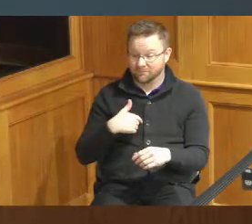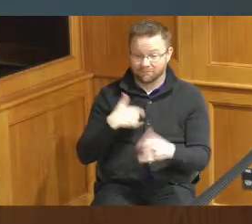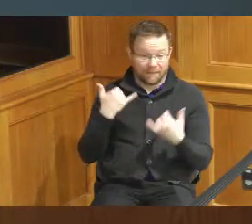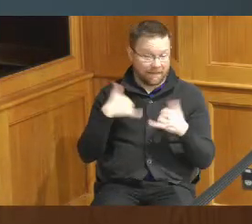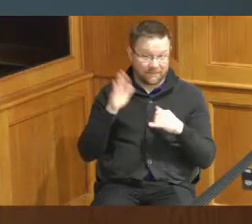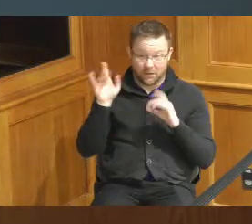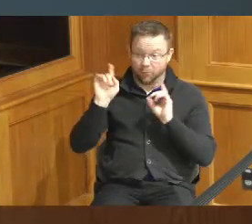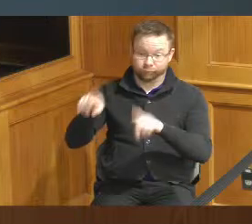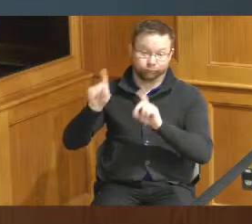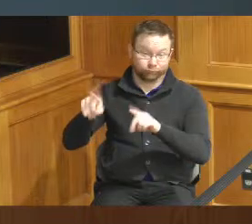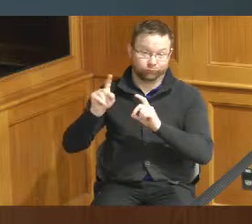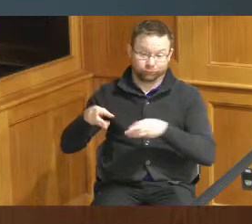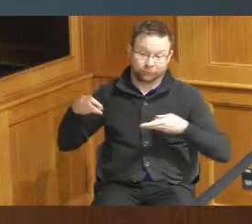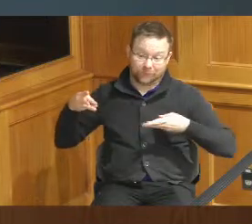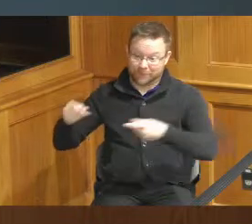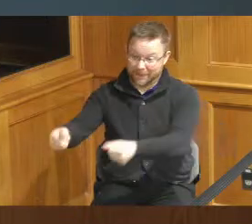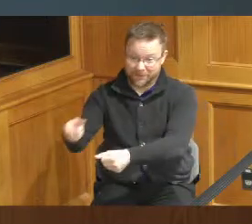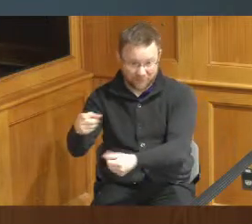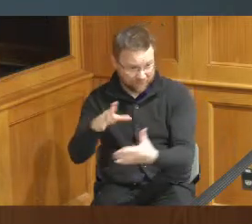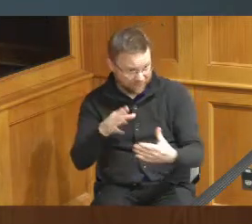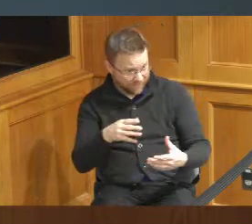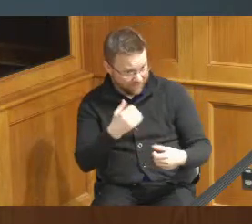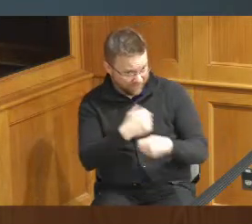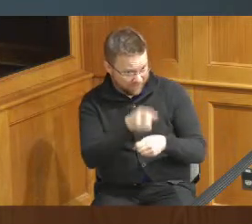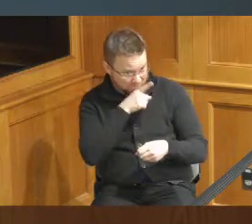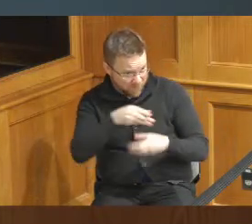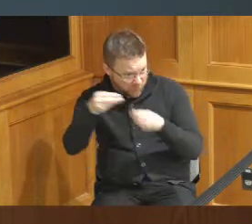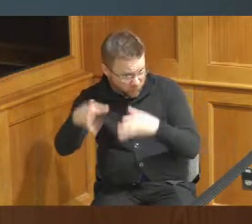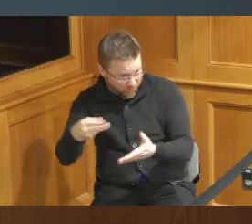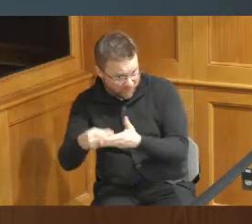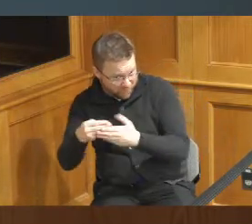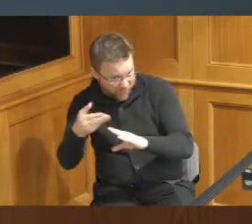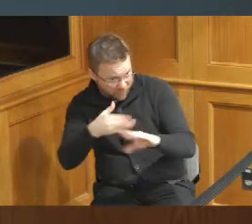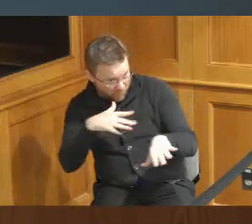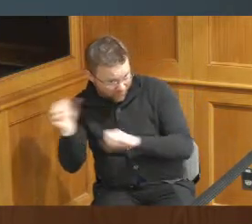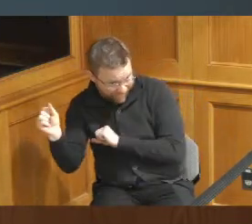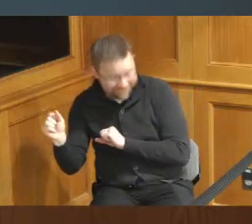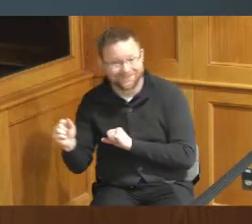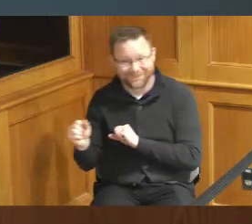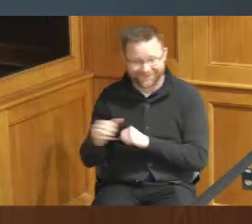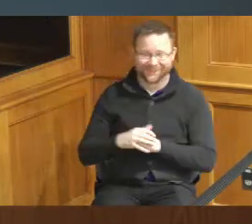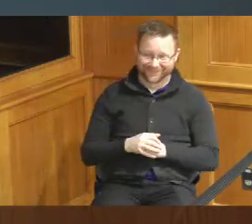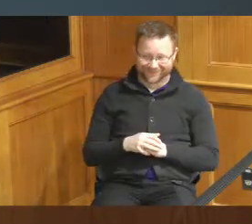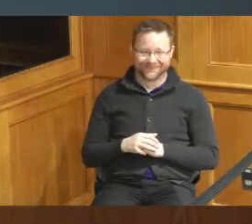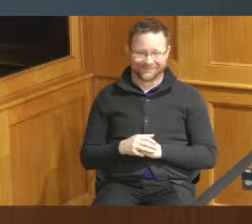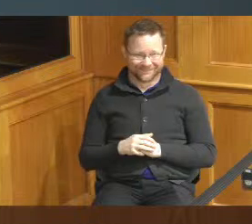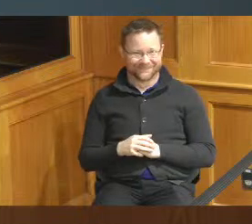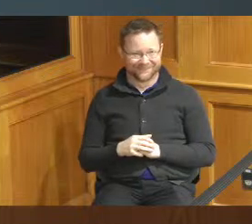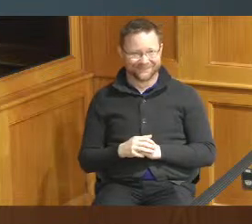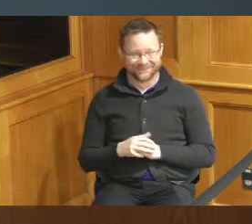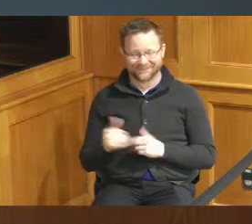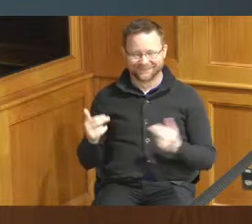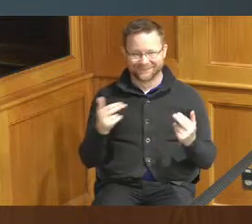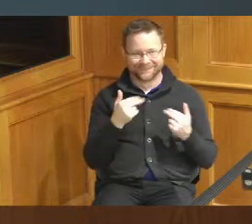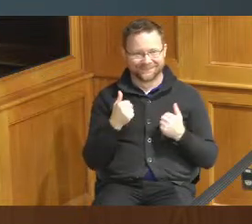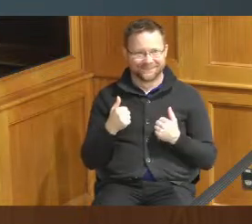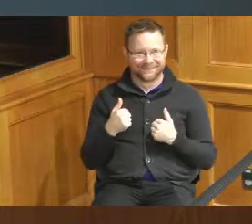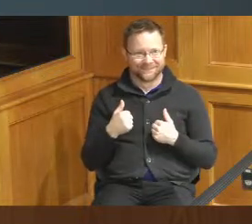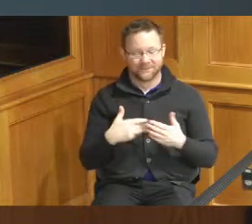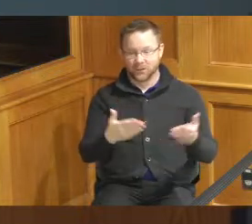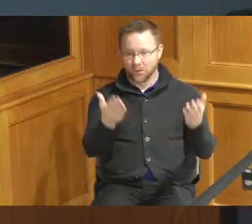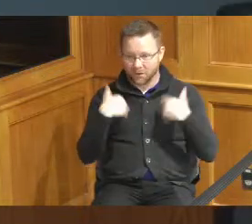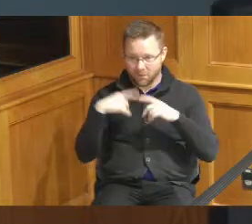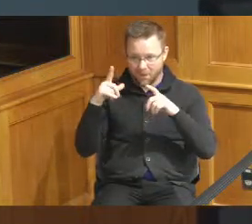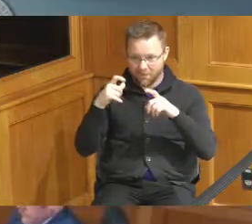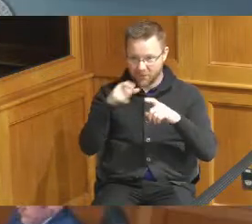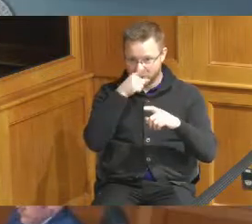I've been spending money. That's what you always tell me. Make sure you drop off some money before you come. Don't just come and wait. Thank you. Thank you. So We're come very on up and appreciative. get a